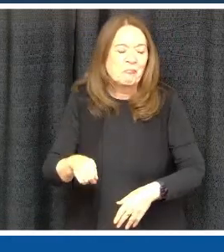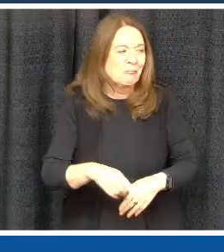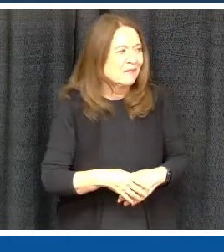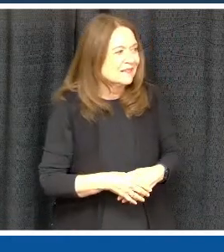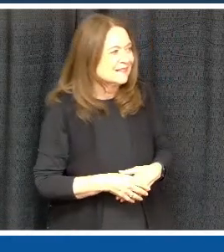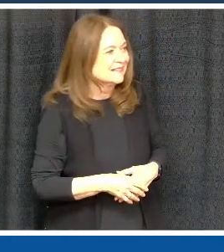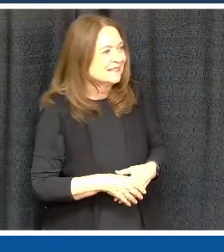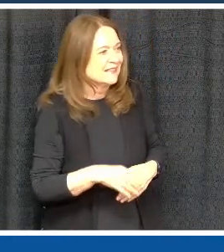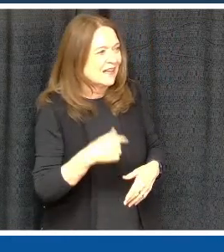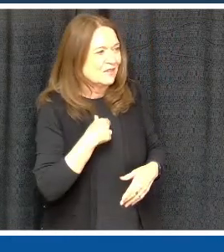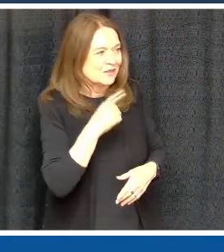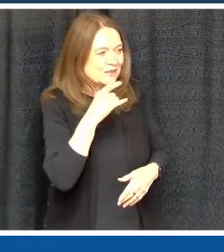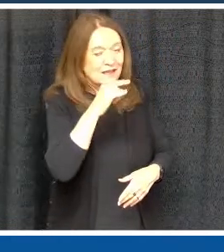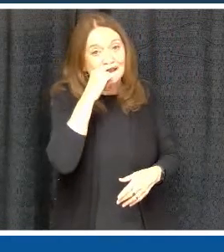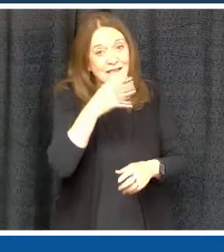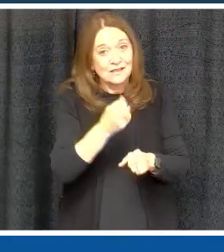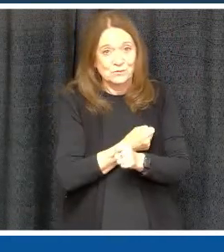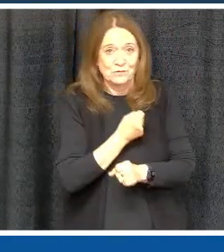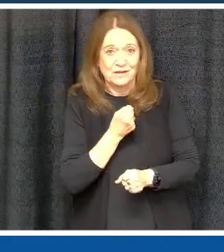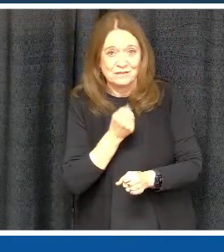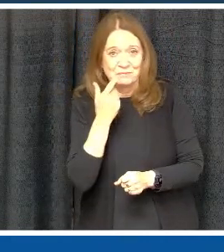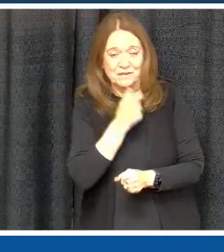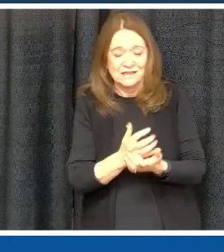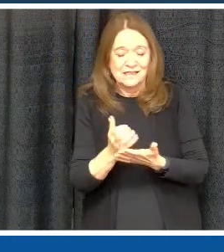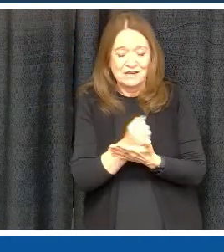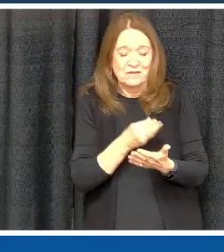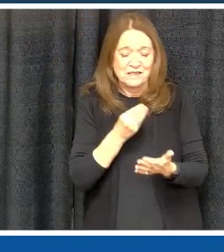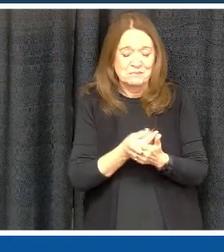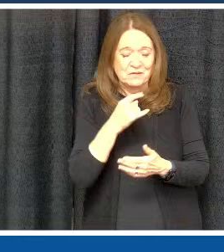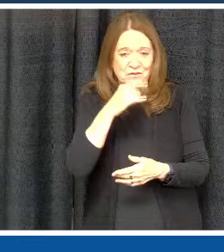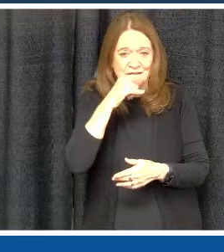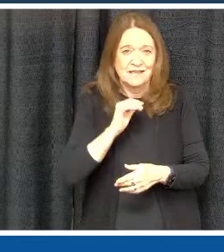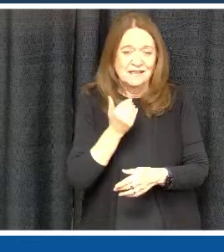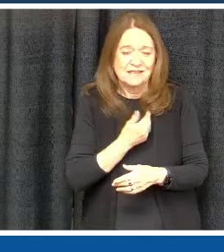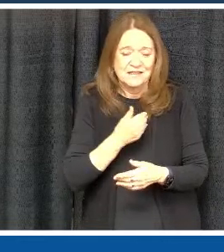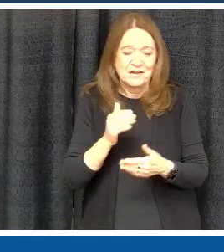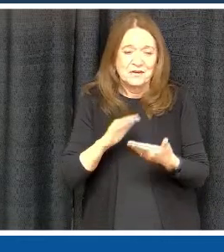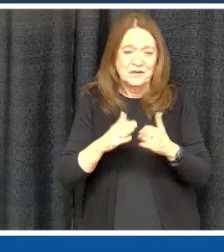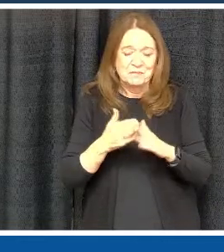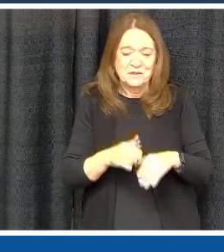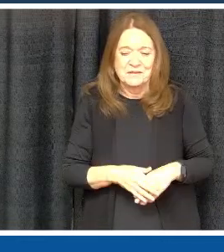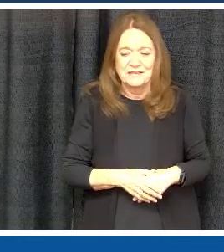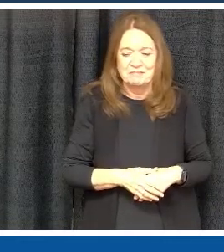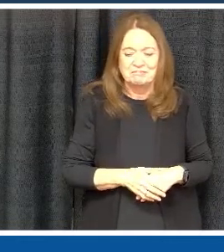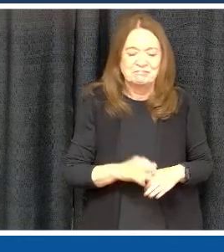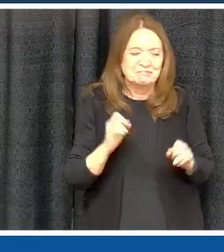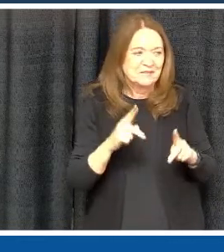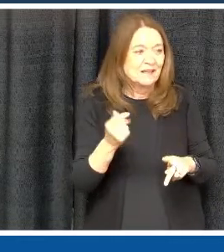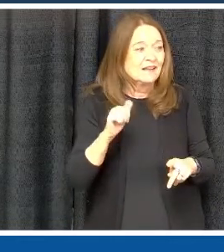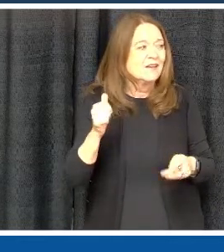I was going to say the kids won because Okay. they raised money for the kids in our community. All right, good answer. All right, any